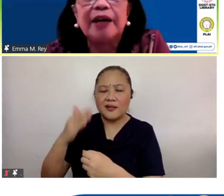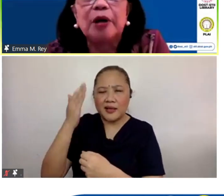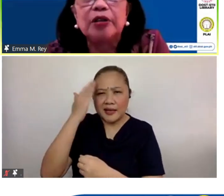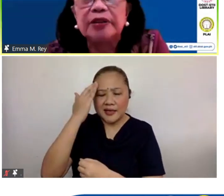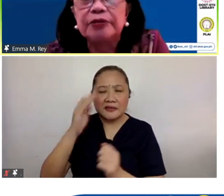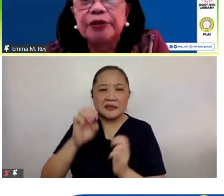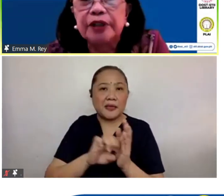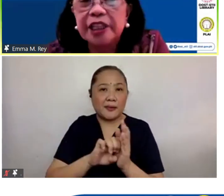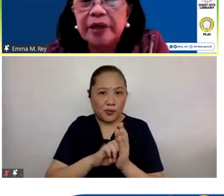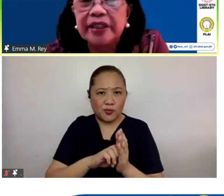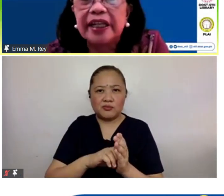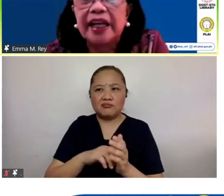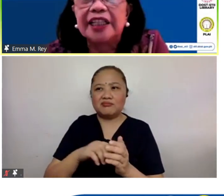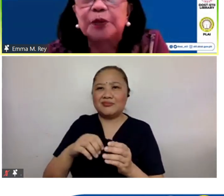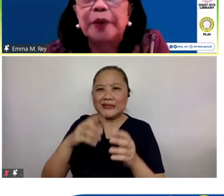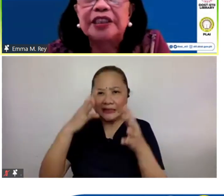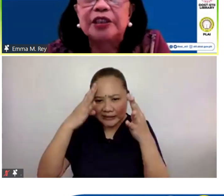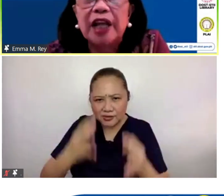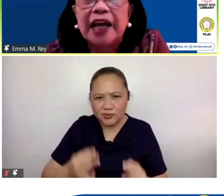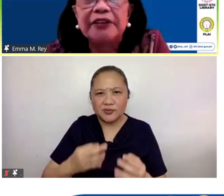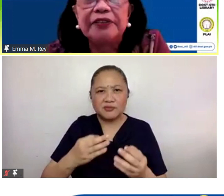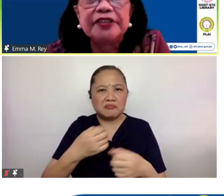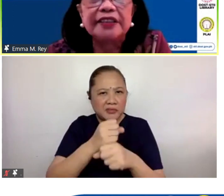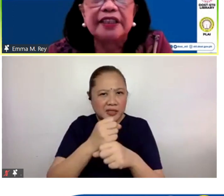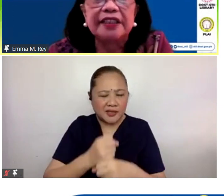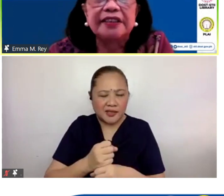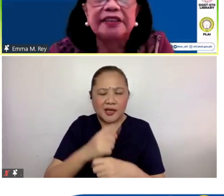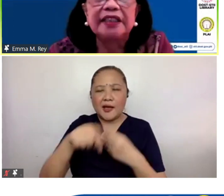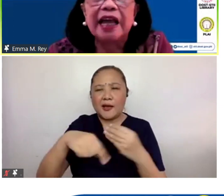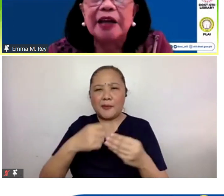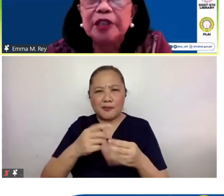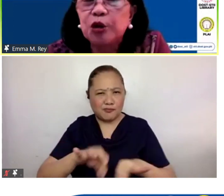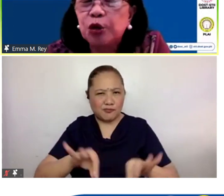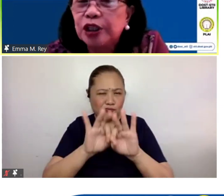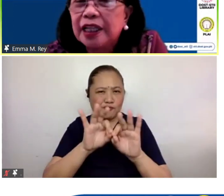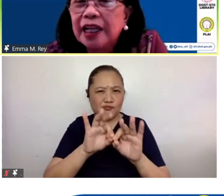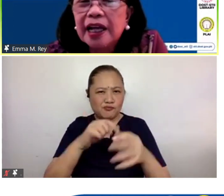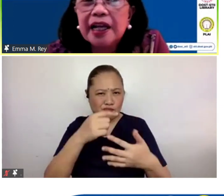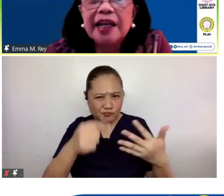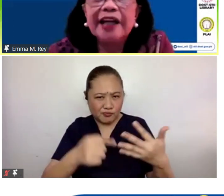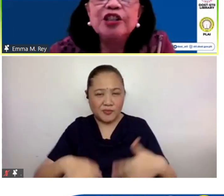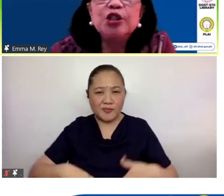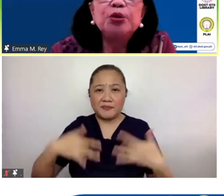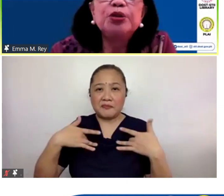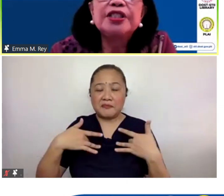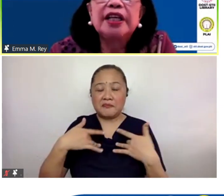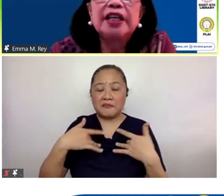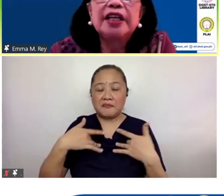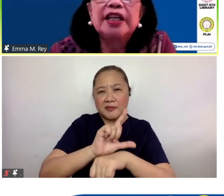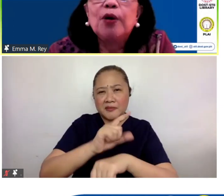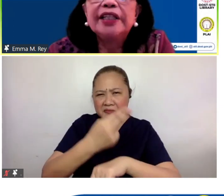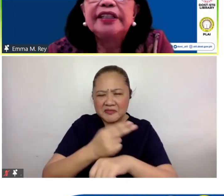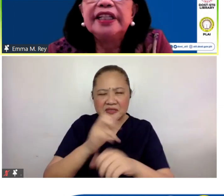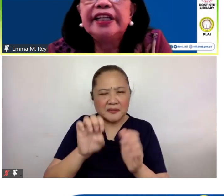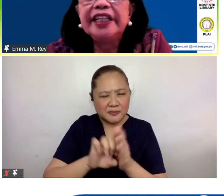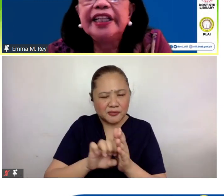decision-making about fundamental aspects of life, such as livelihood, land use,